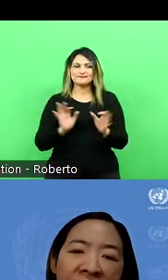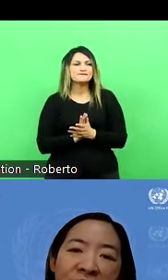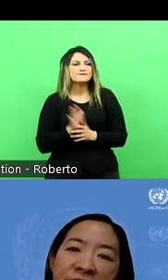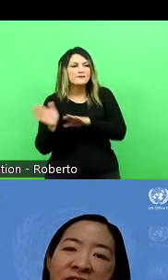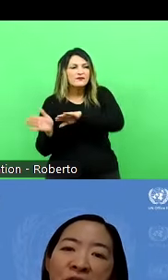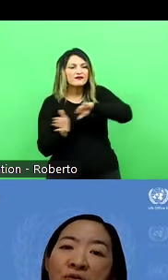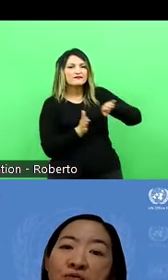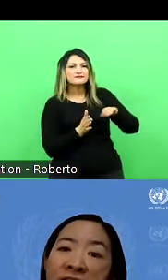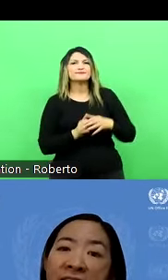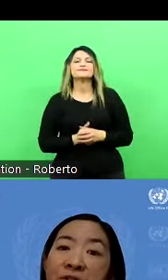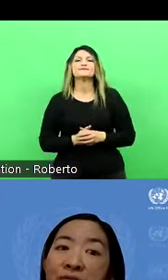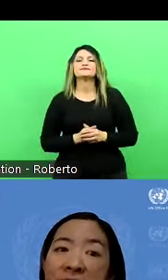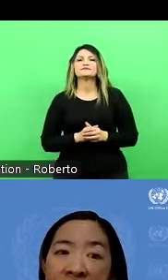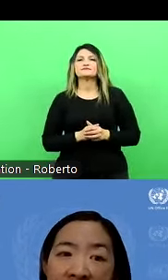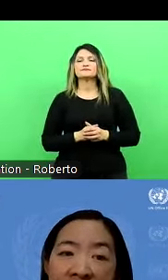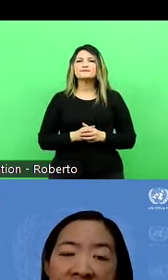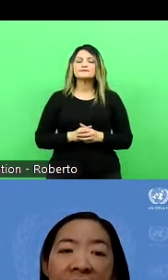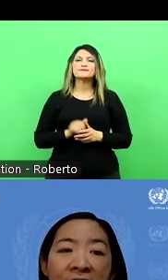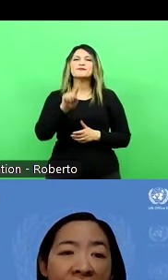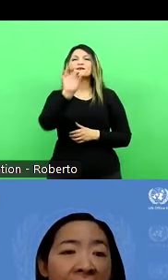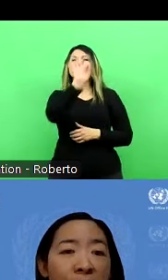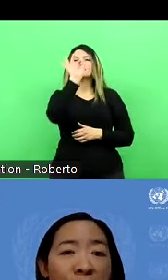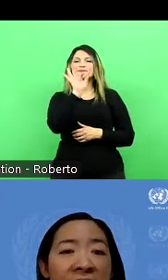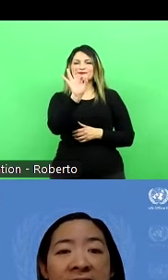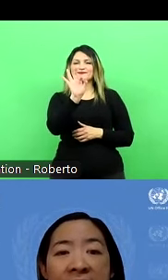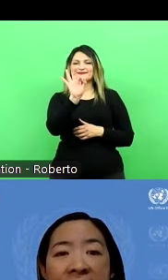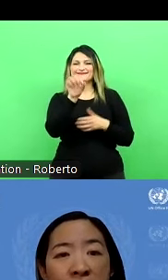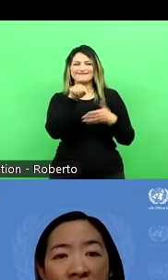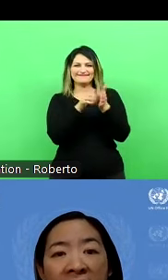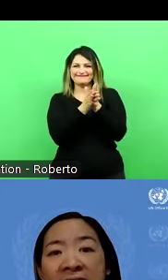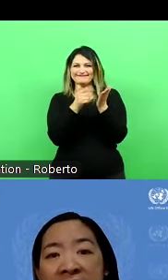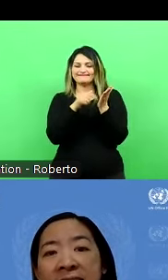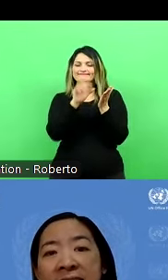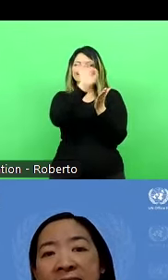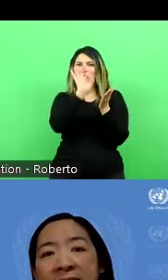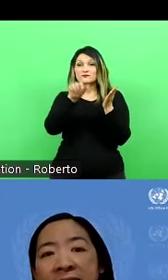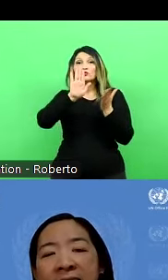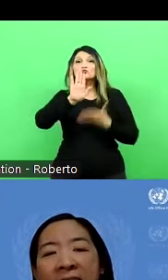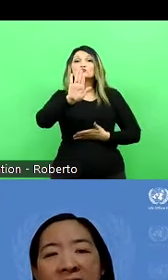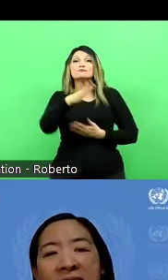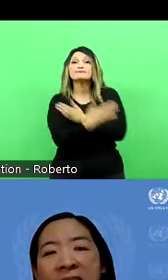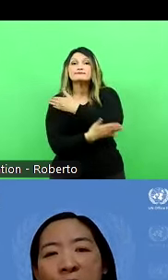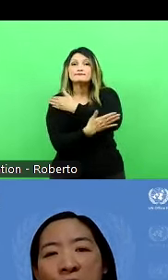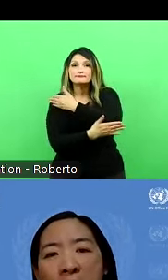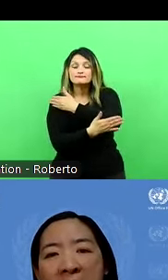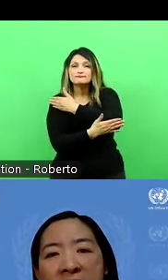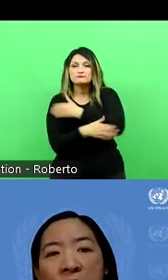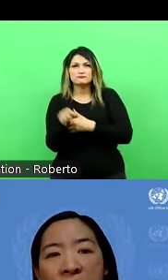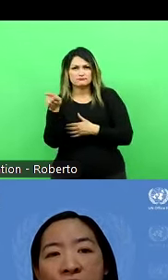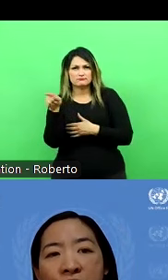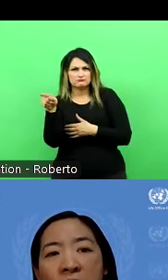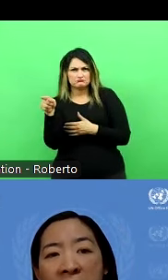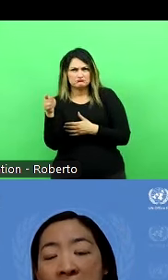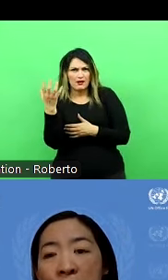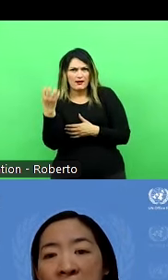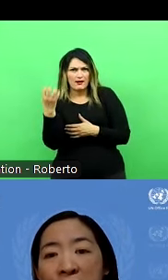and information on risk and resilience available in accessible and easily understandable formats to